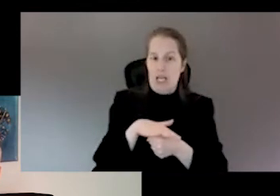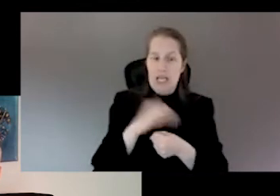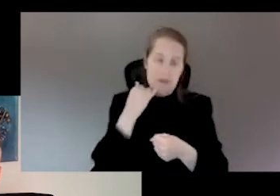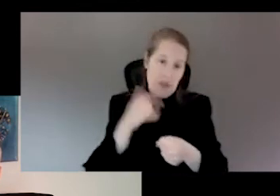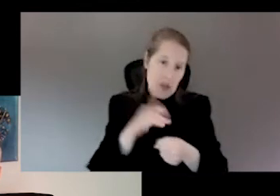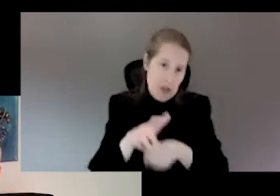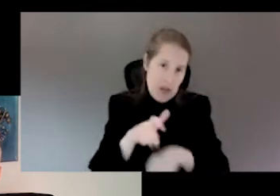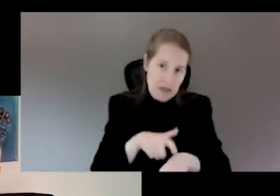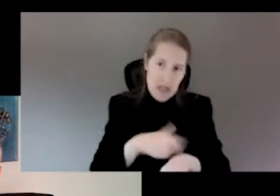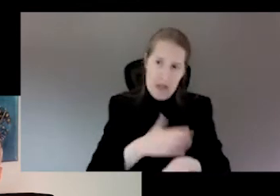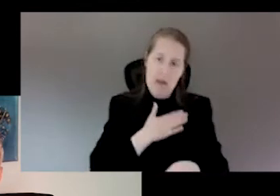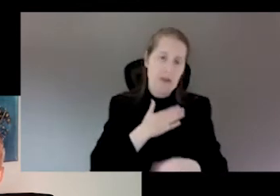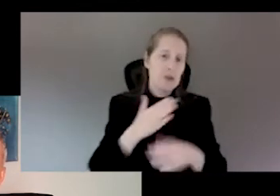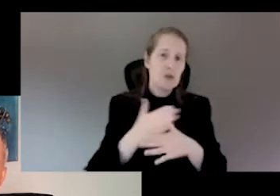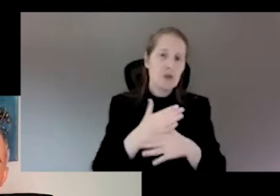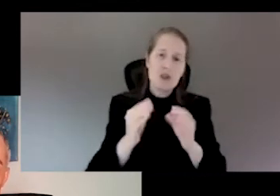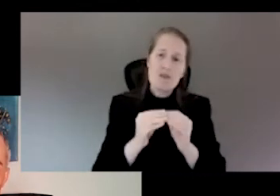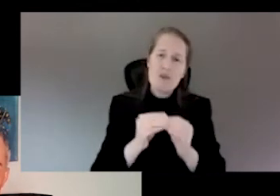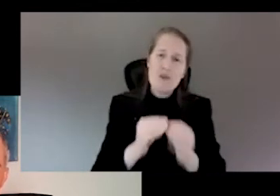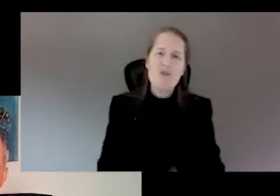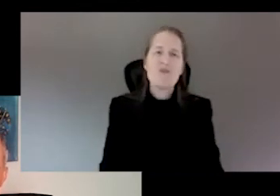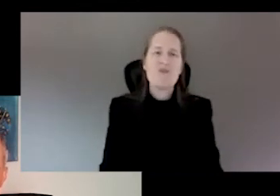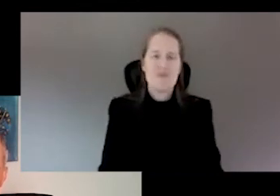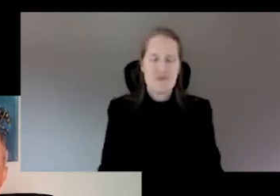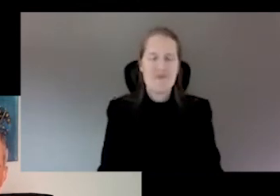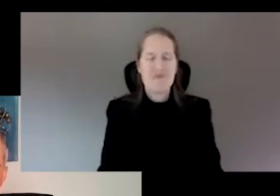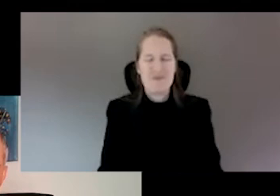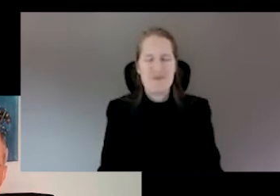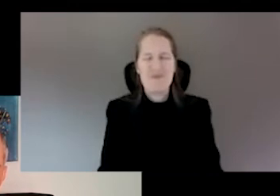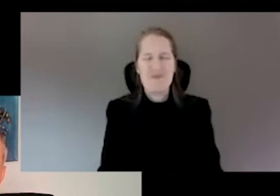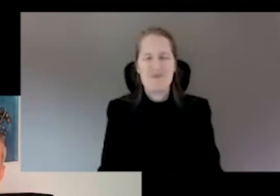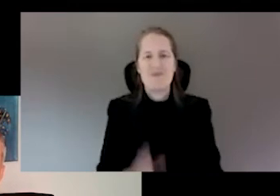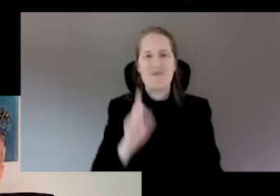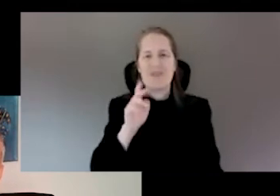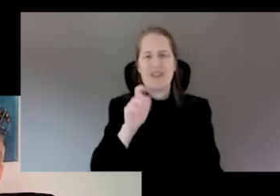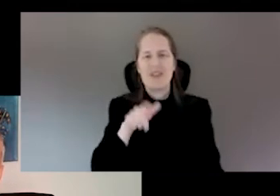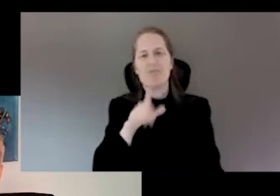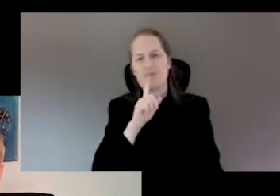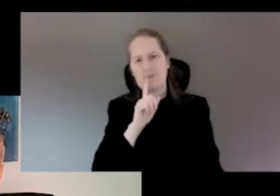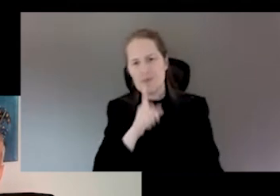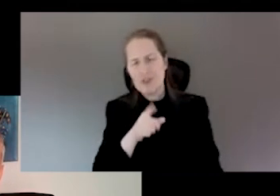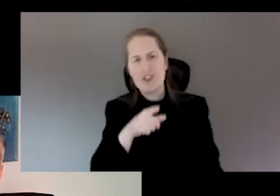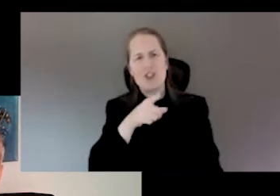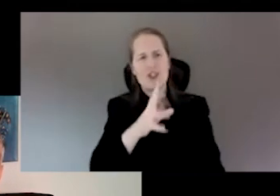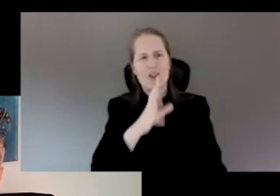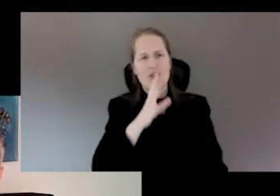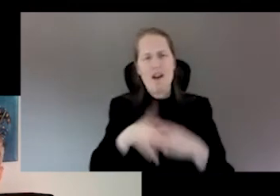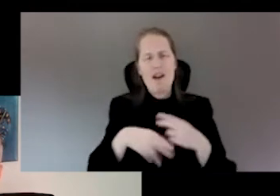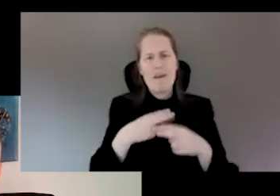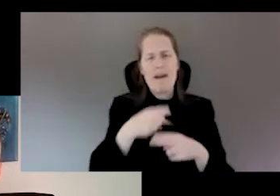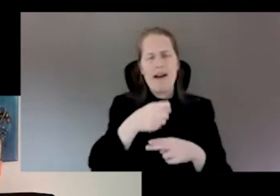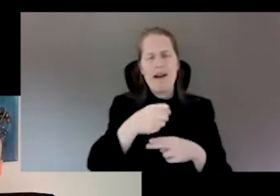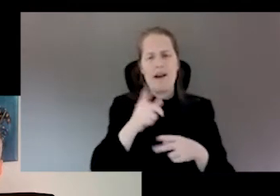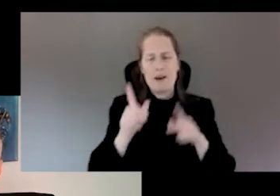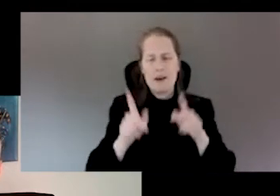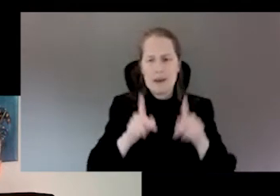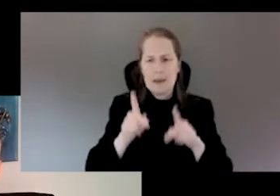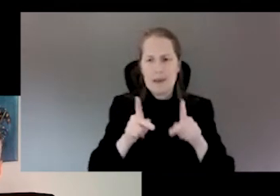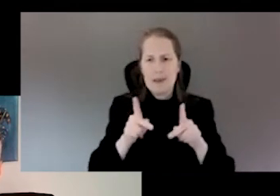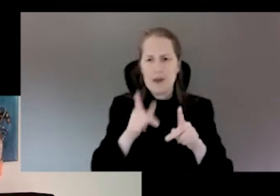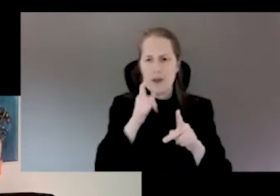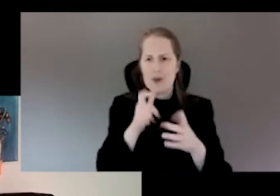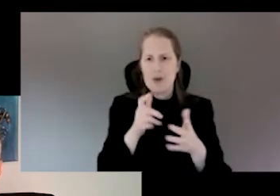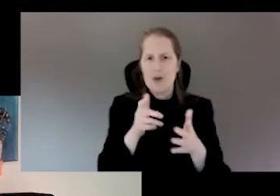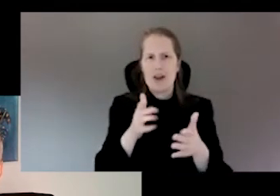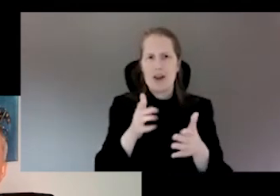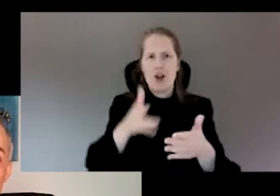to share that. Sure. So, Larry, you talked about, people, closest to the pain essentially should